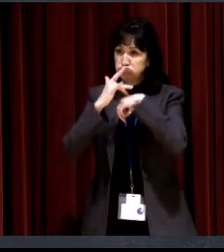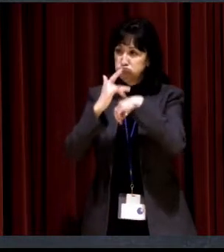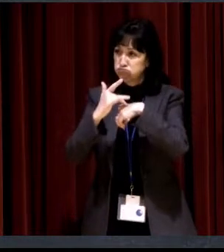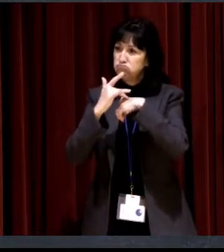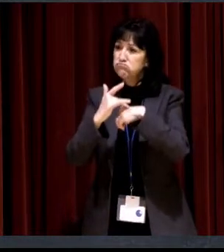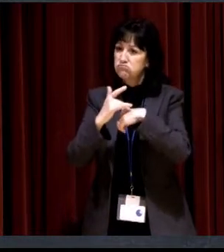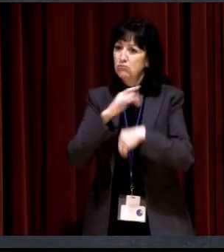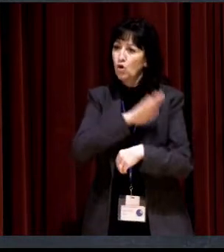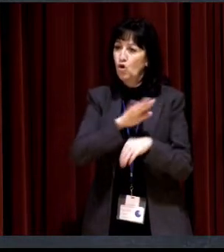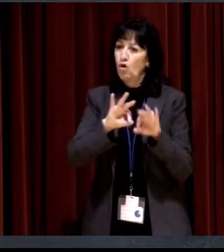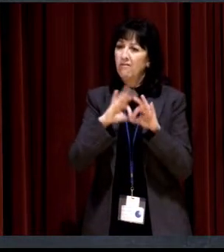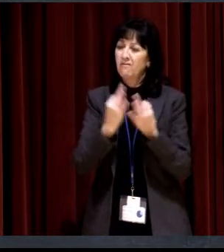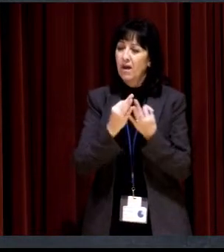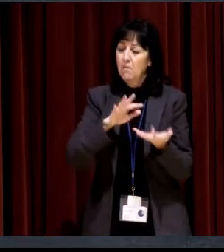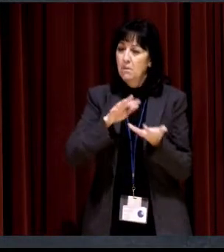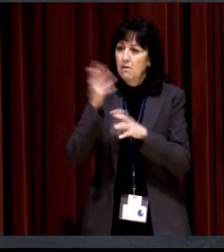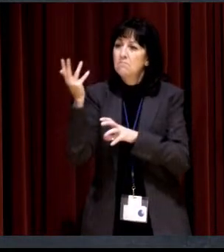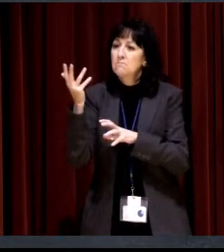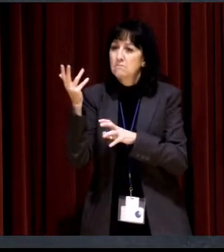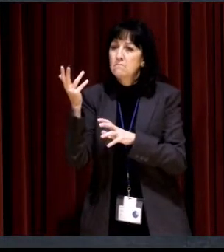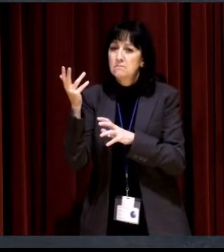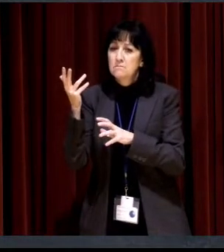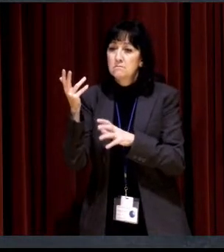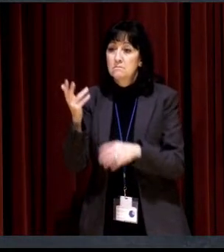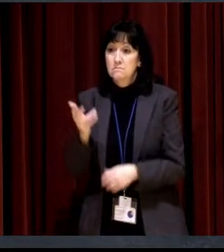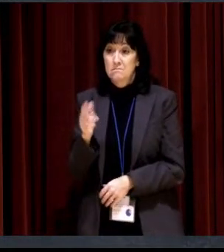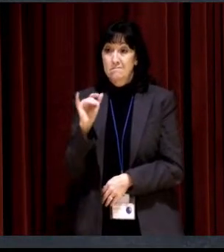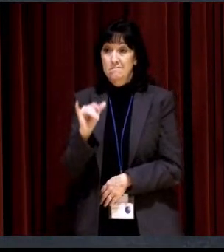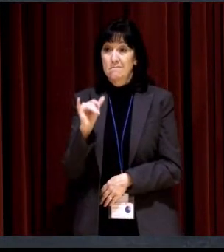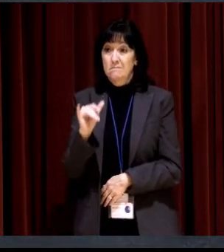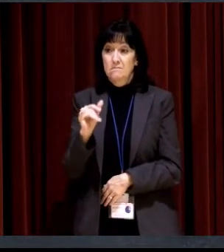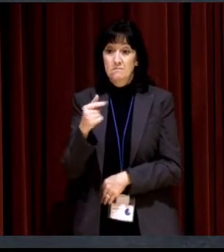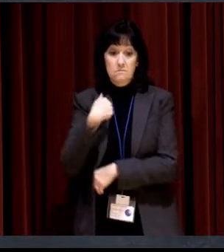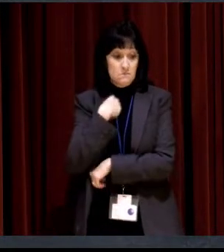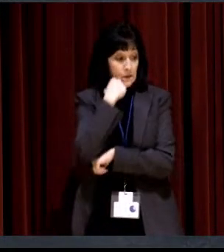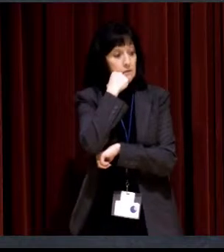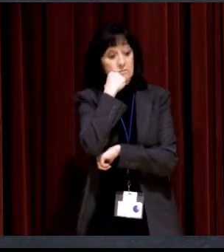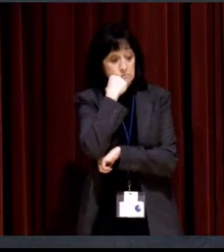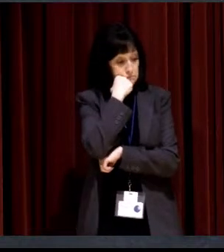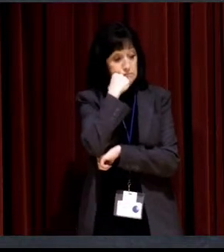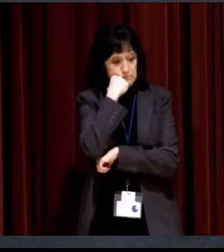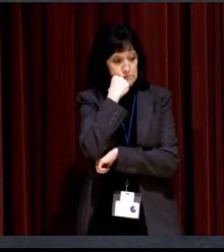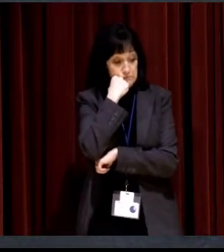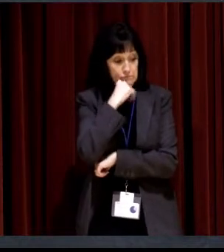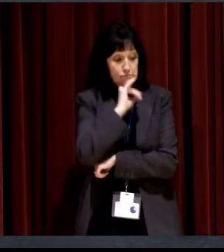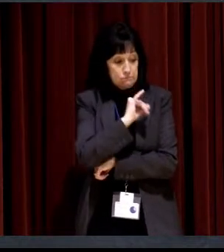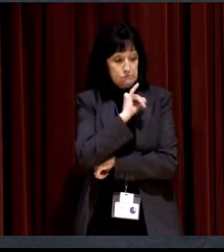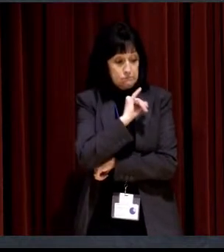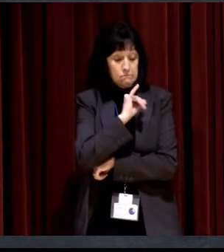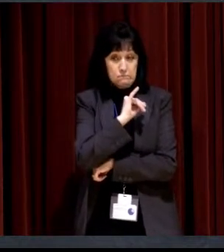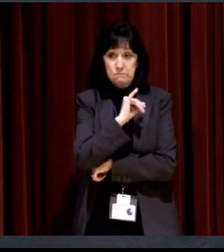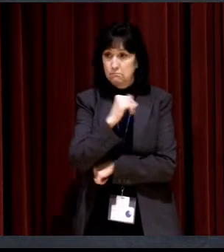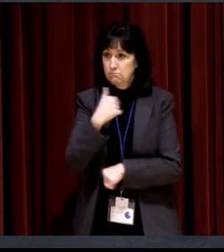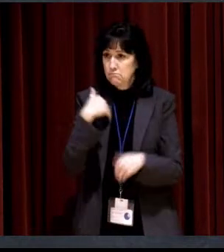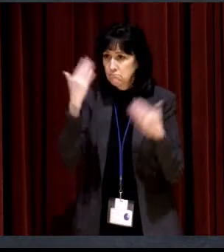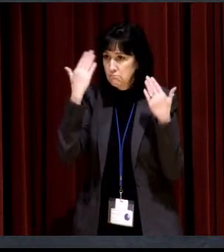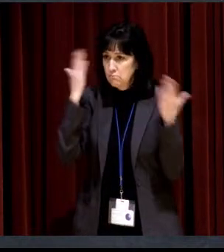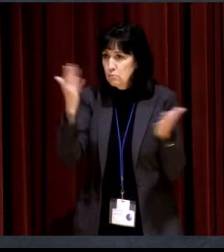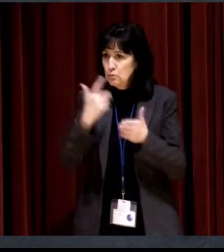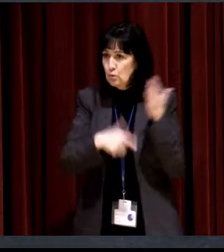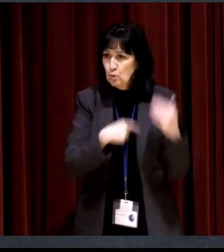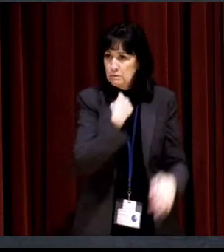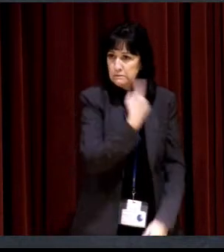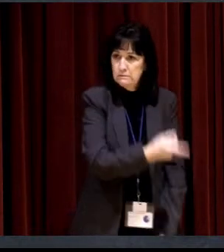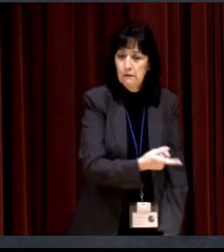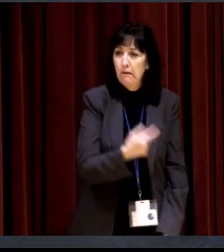about. Of course, I didn't not quite know what to do, but I went to the teacher afterwards. I talked to this little